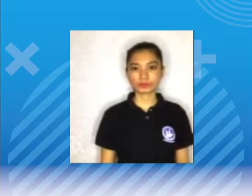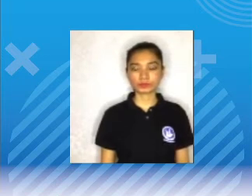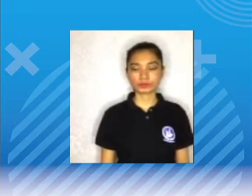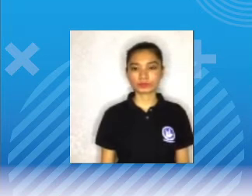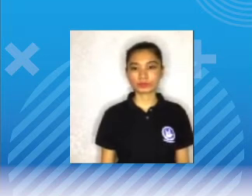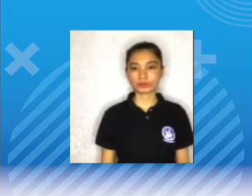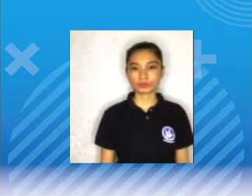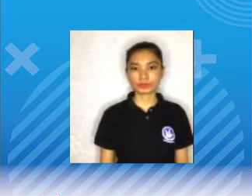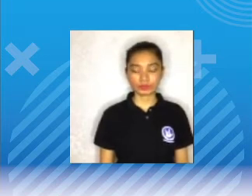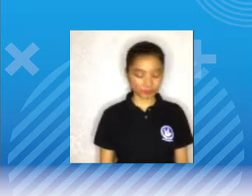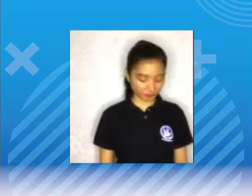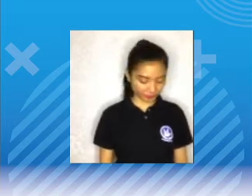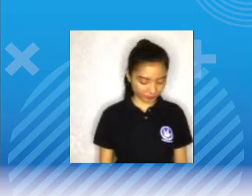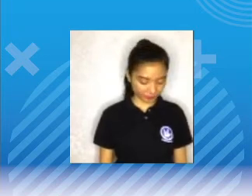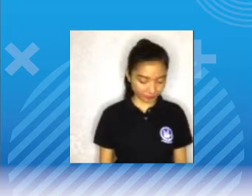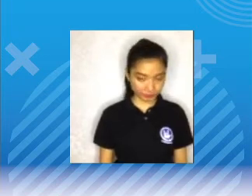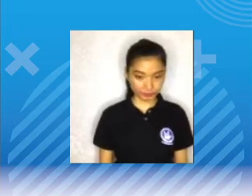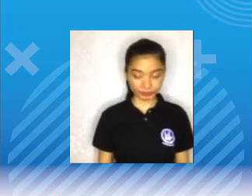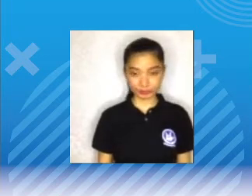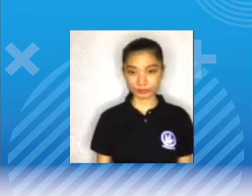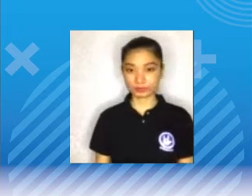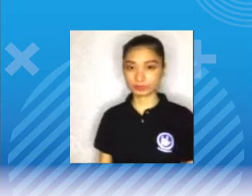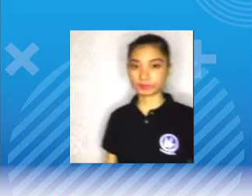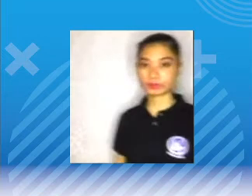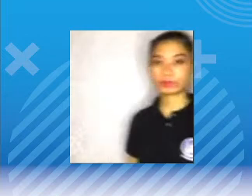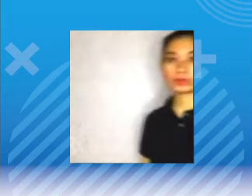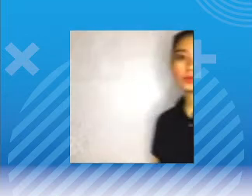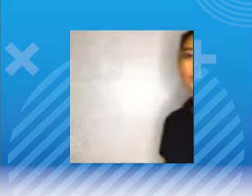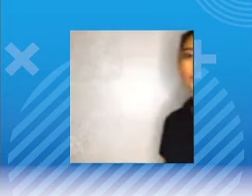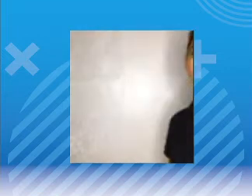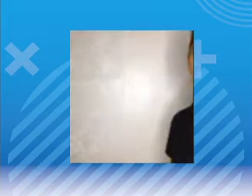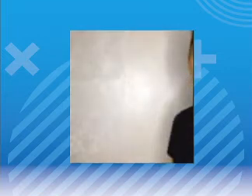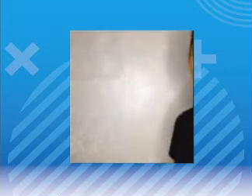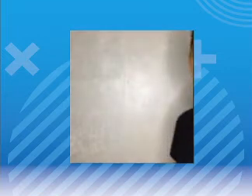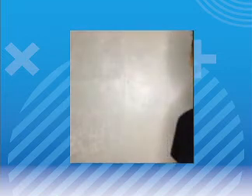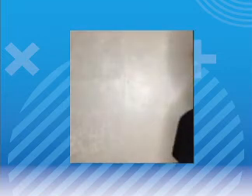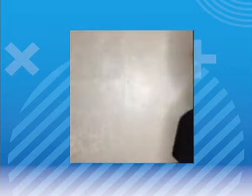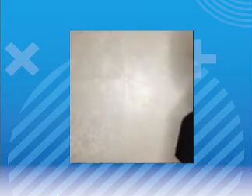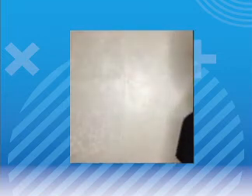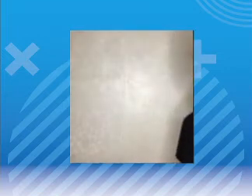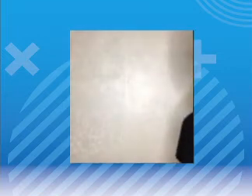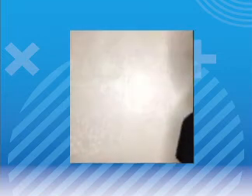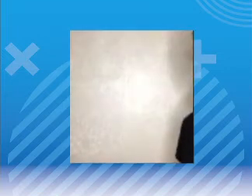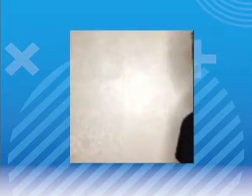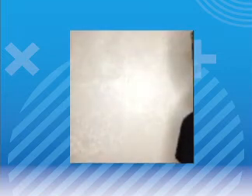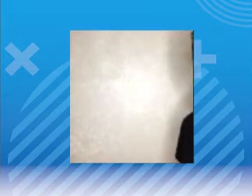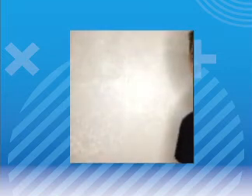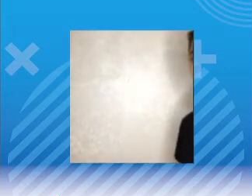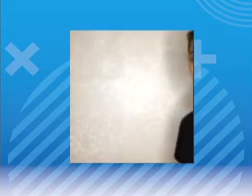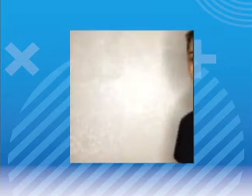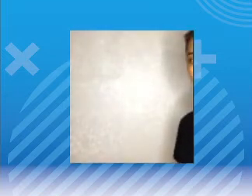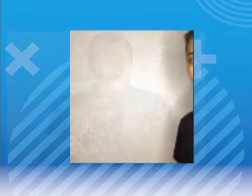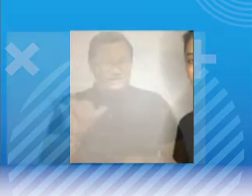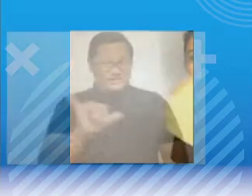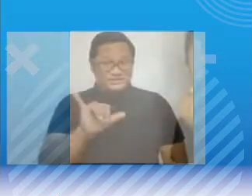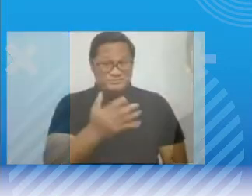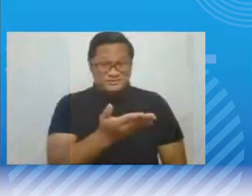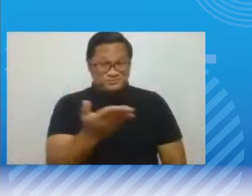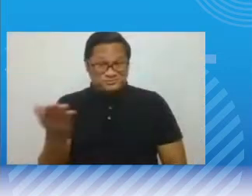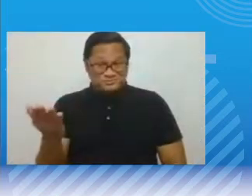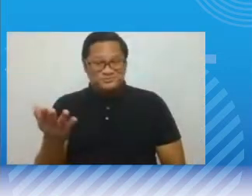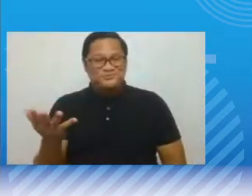programs to help with our mental wellness. So I'm also a teacher like you, like everyone